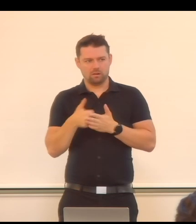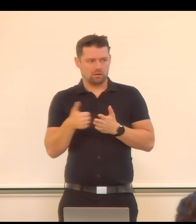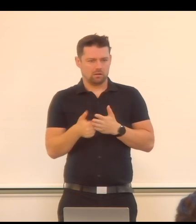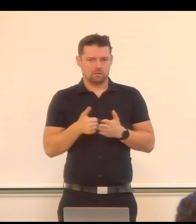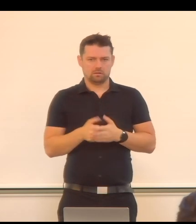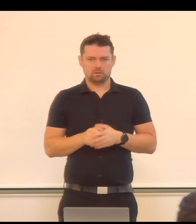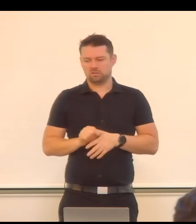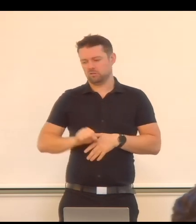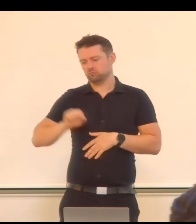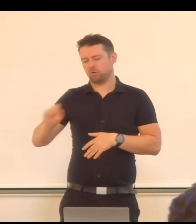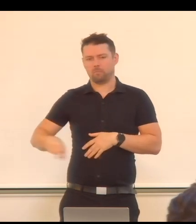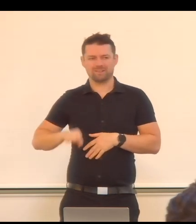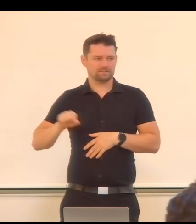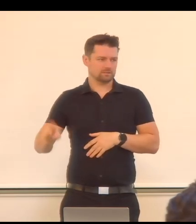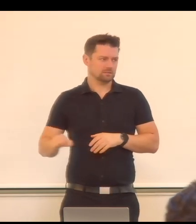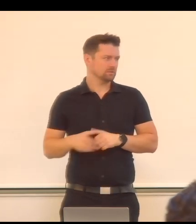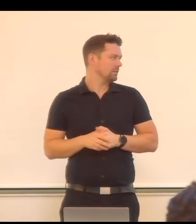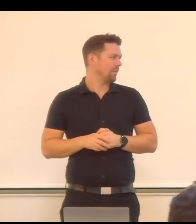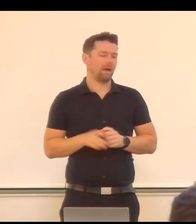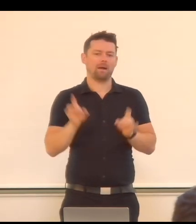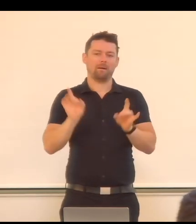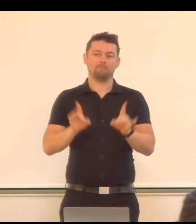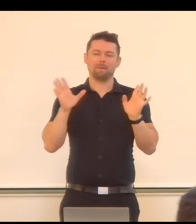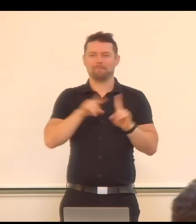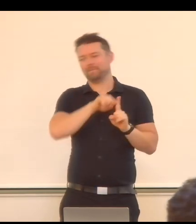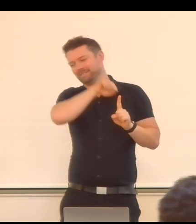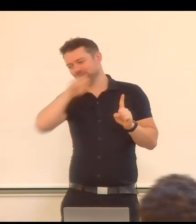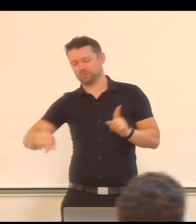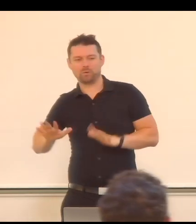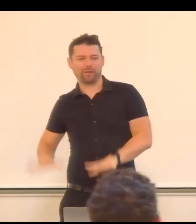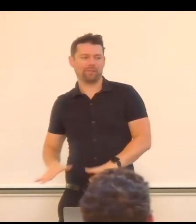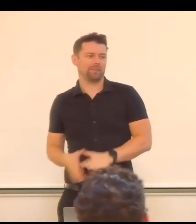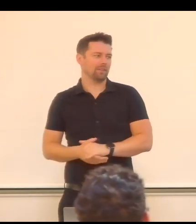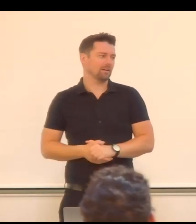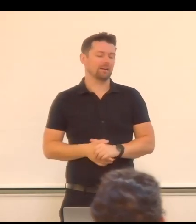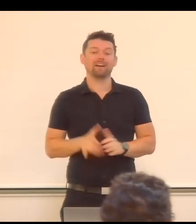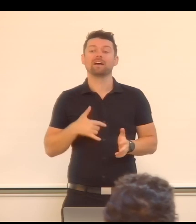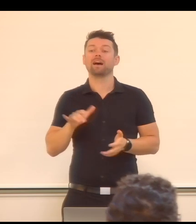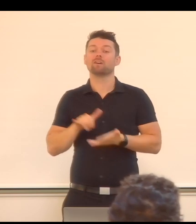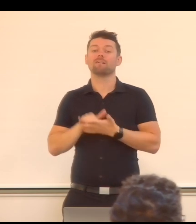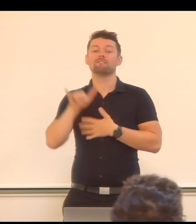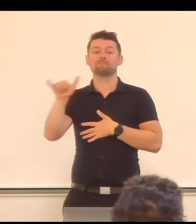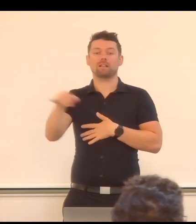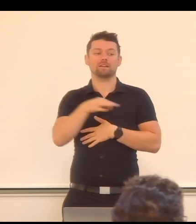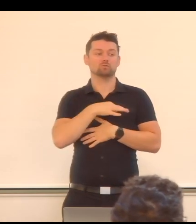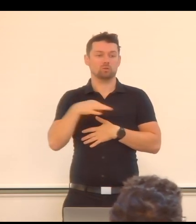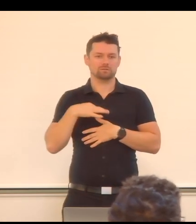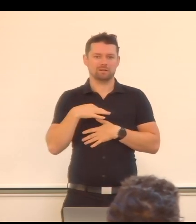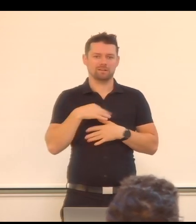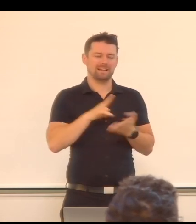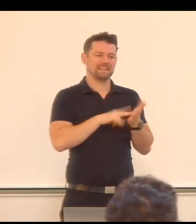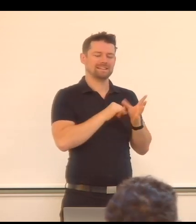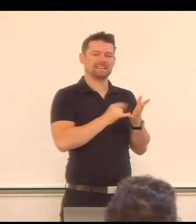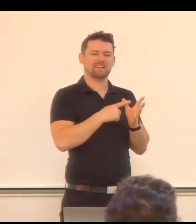put those in a drop box that magically returned to Earth. And there was a flight doctor, NASA Johnson